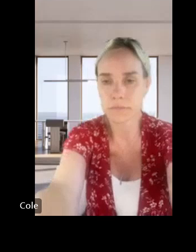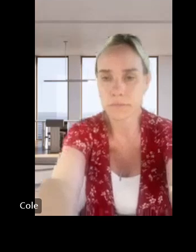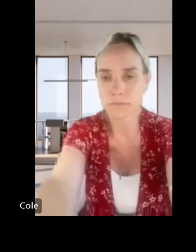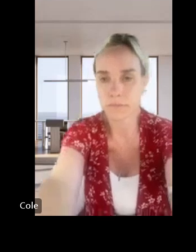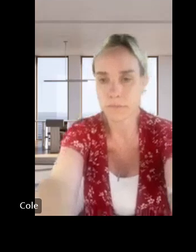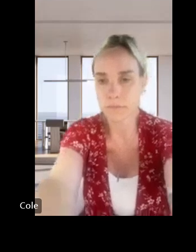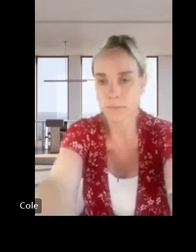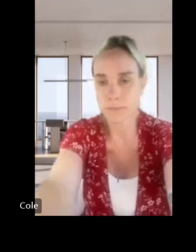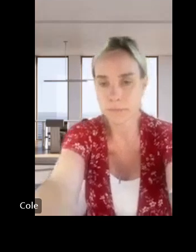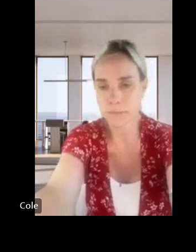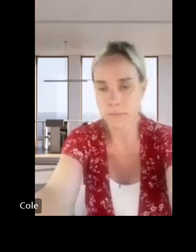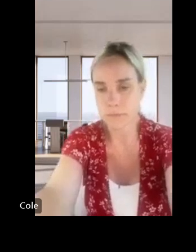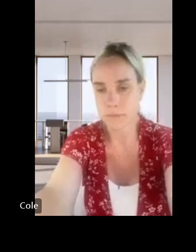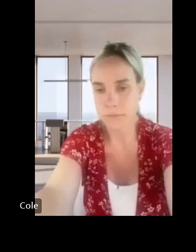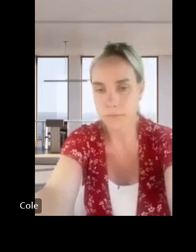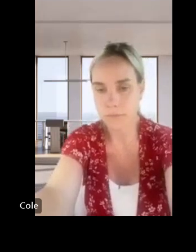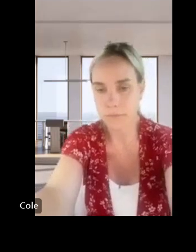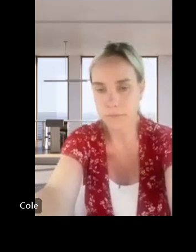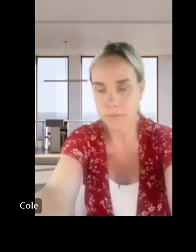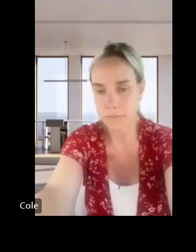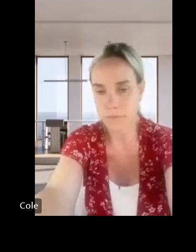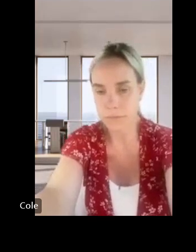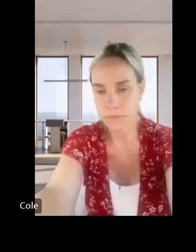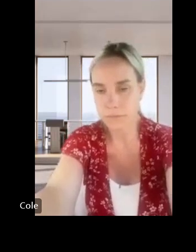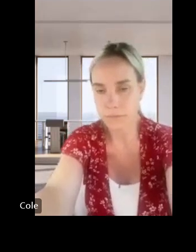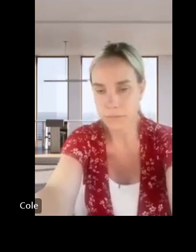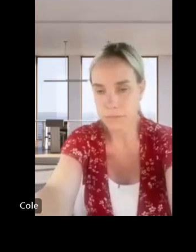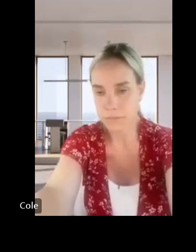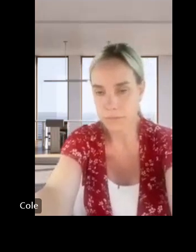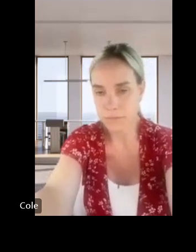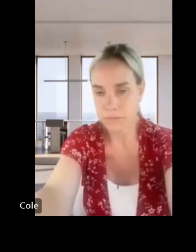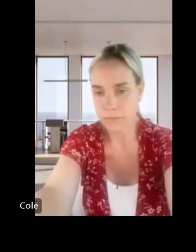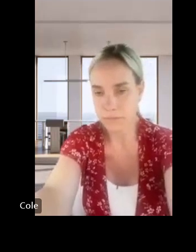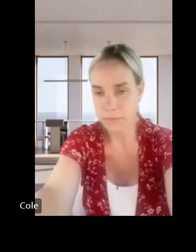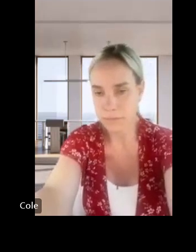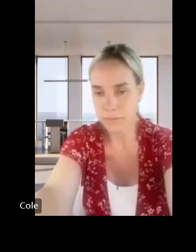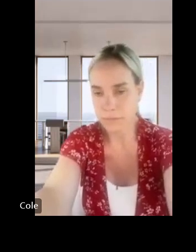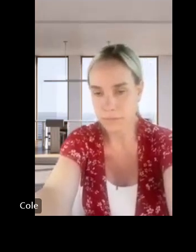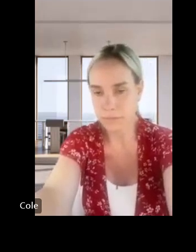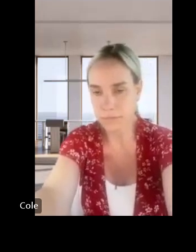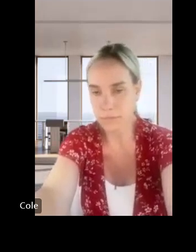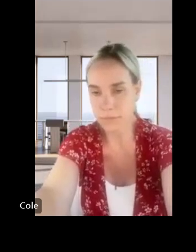Do you have any others for any other categories? I'm just curious. These are some examples. Yeah.